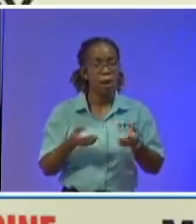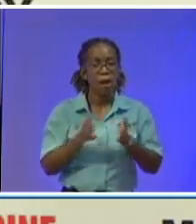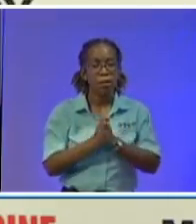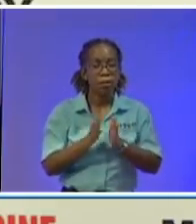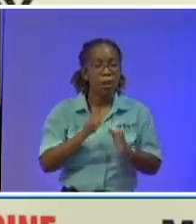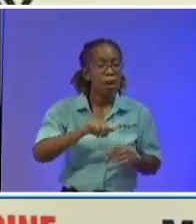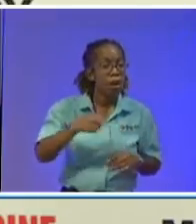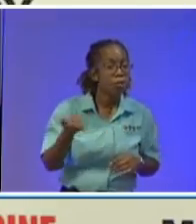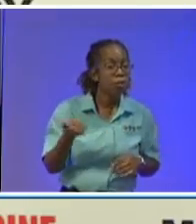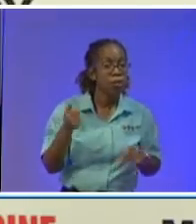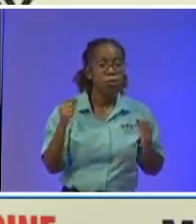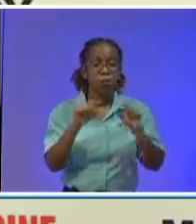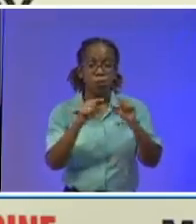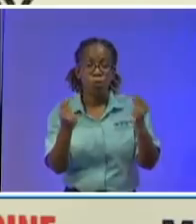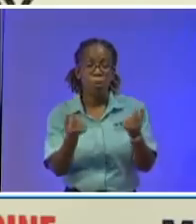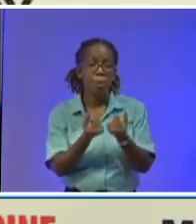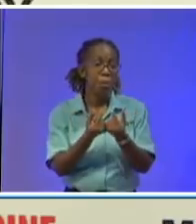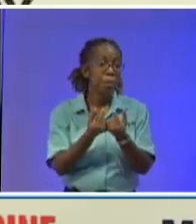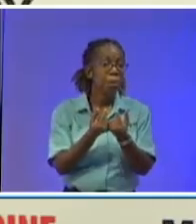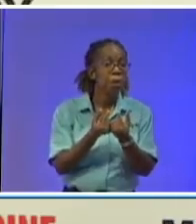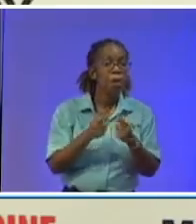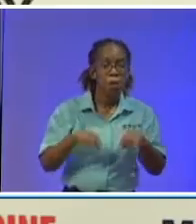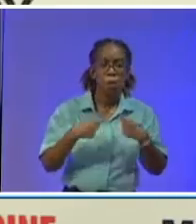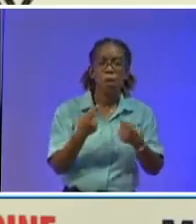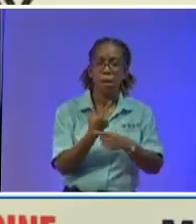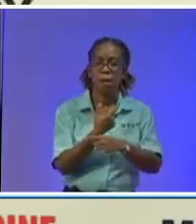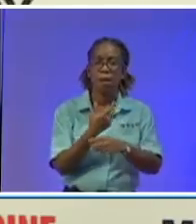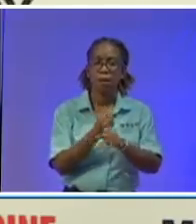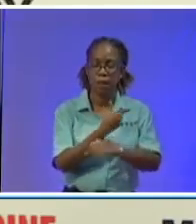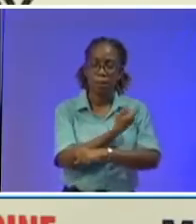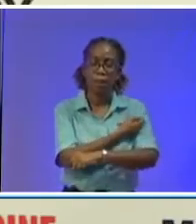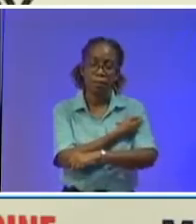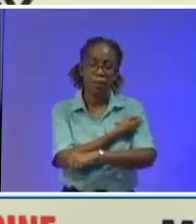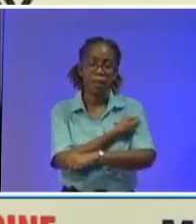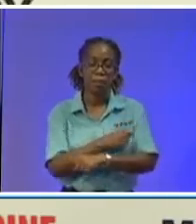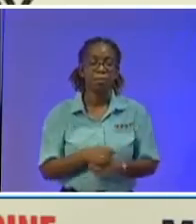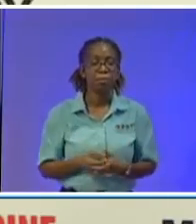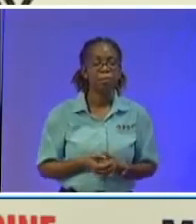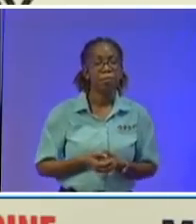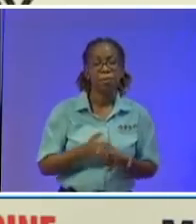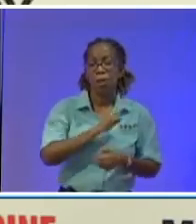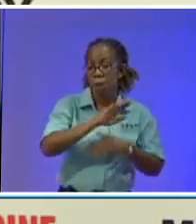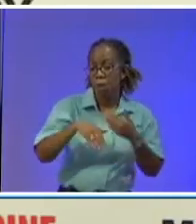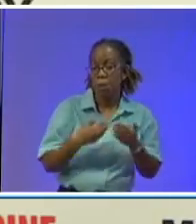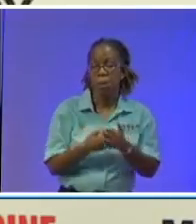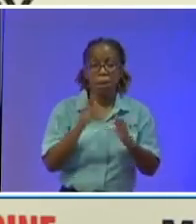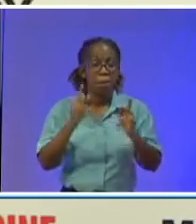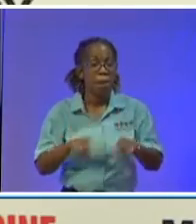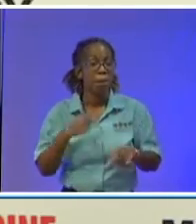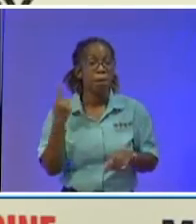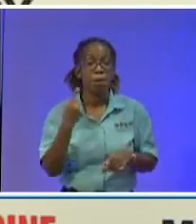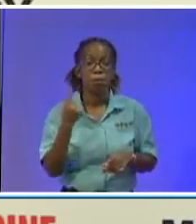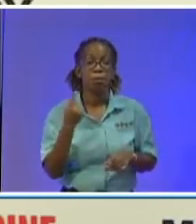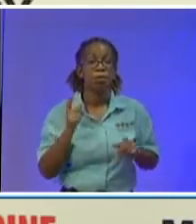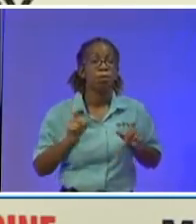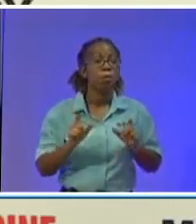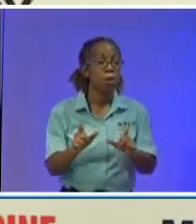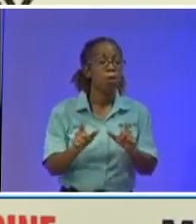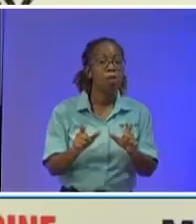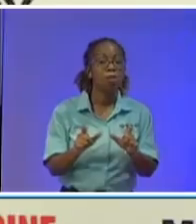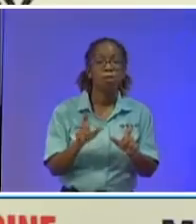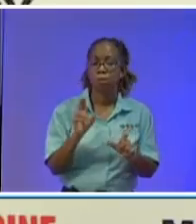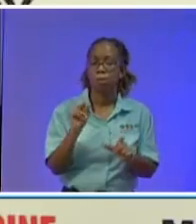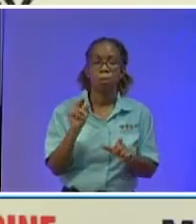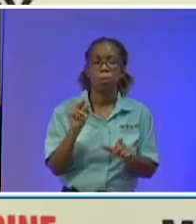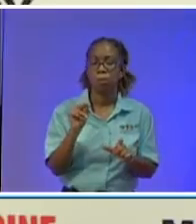form a herd around that group of people. So we're asking everyone, not only people within that group, or persons who have children within